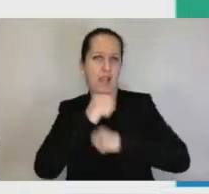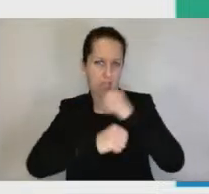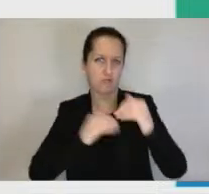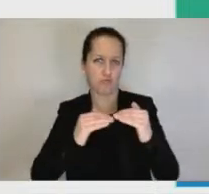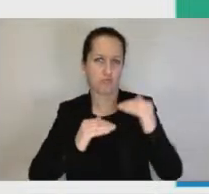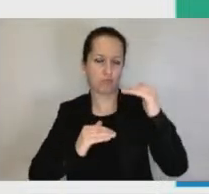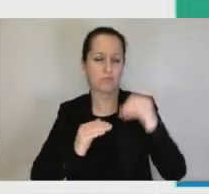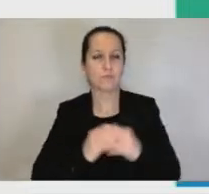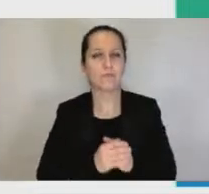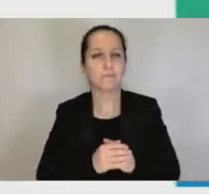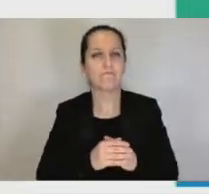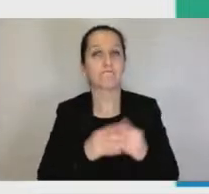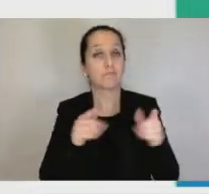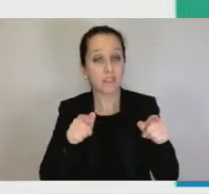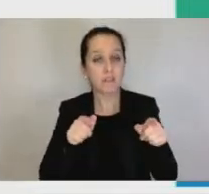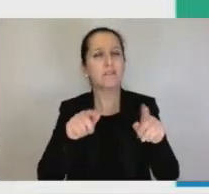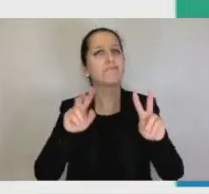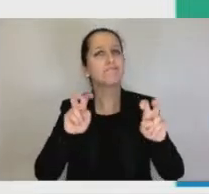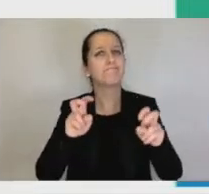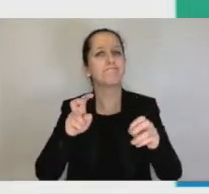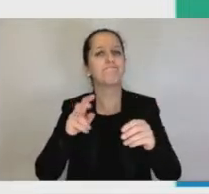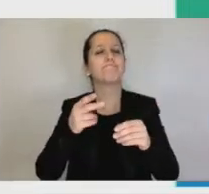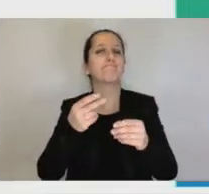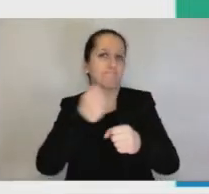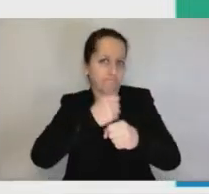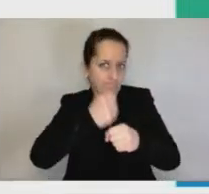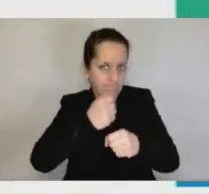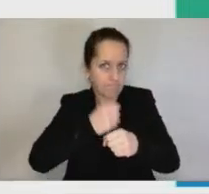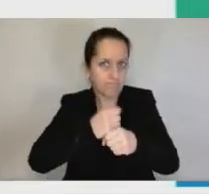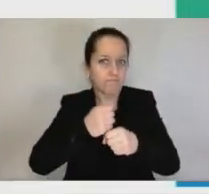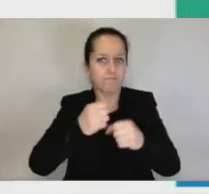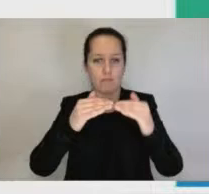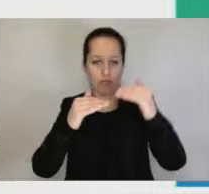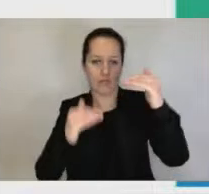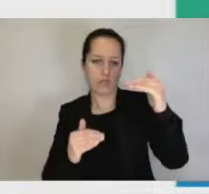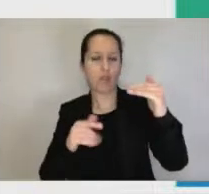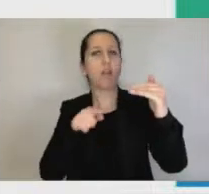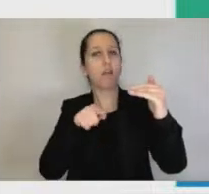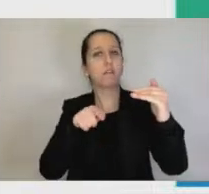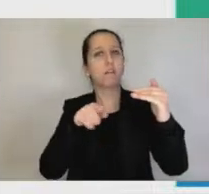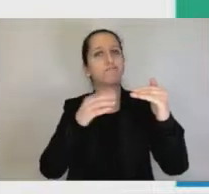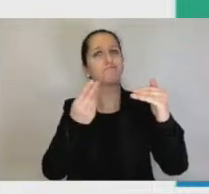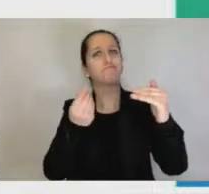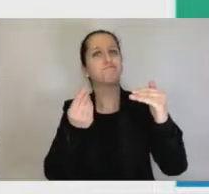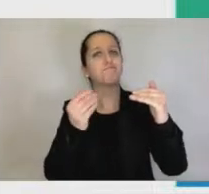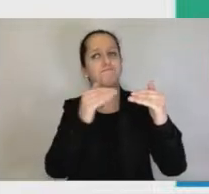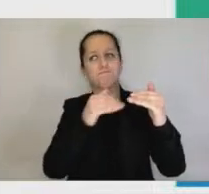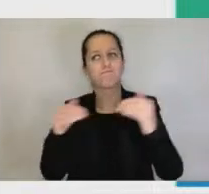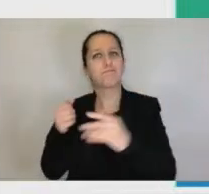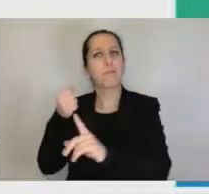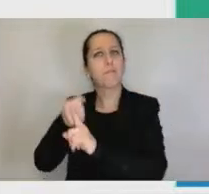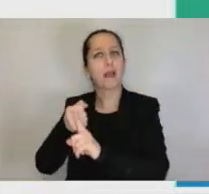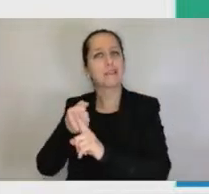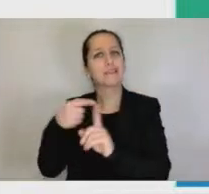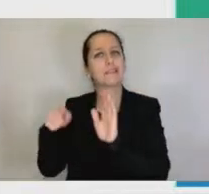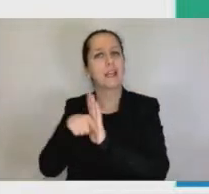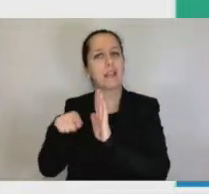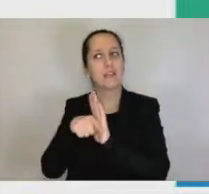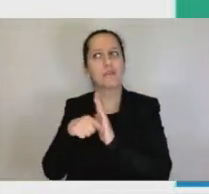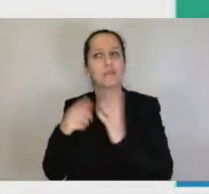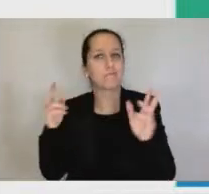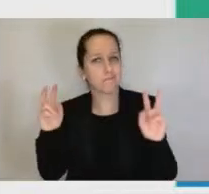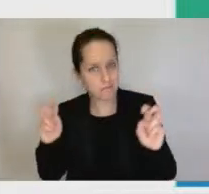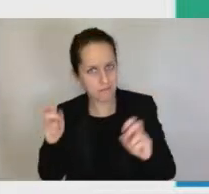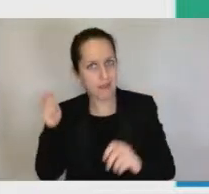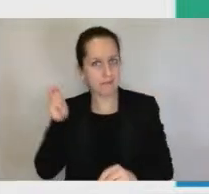or 6 years. So it will be necessary to introduce mechanisms in order to eliminate this negative impact of